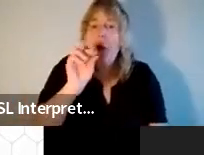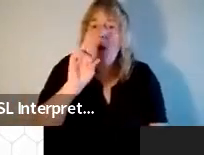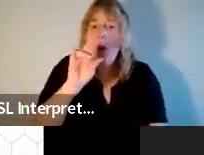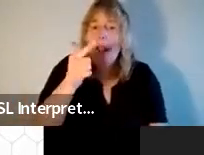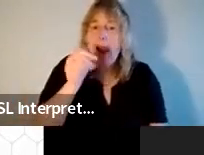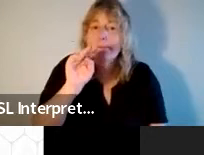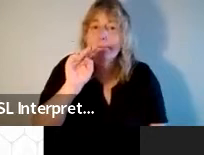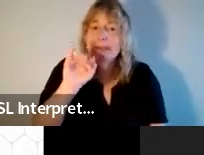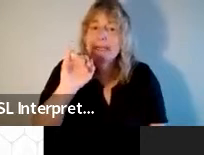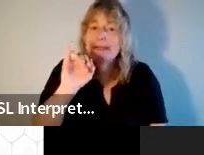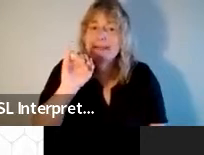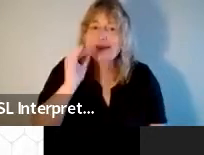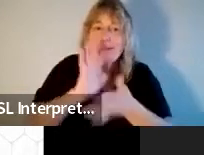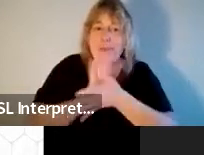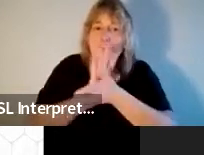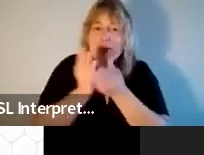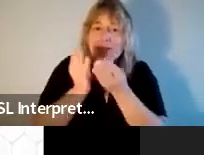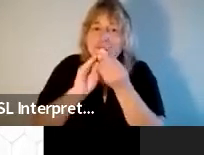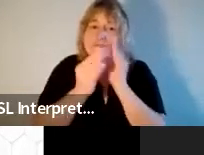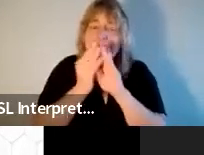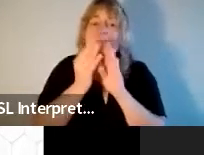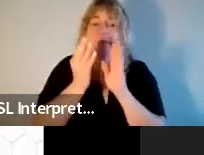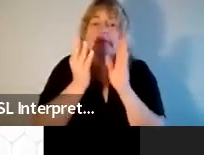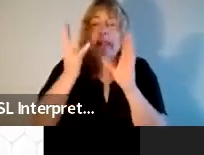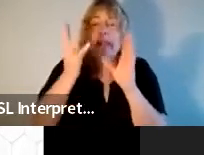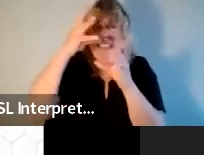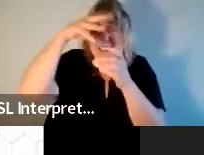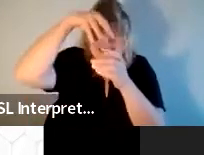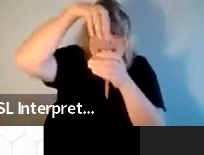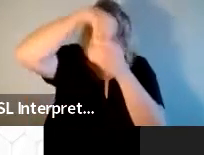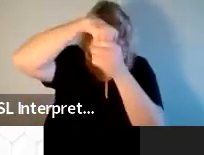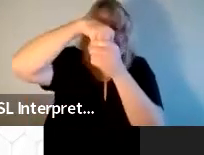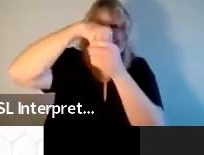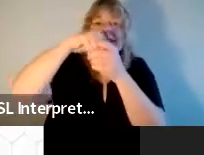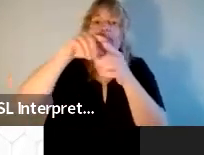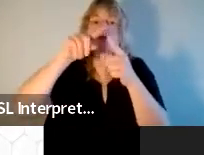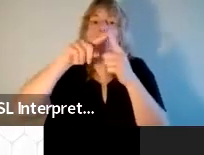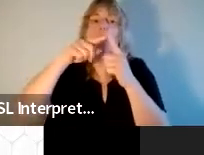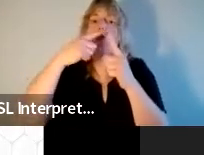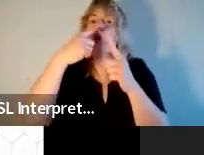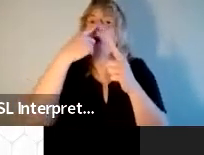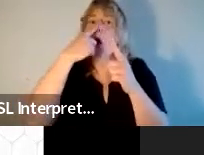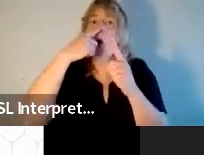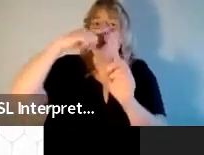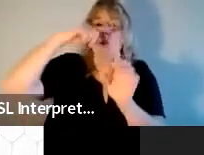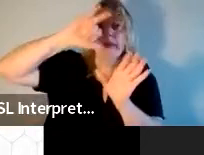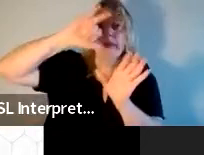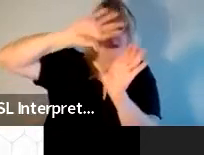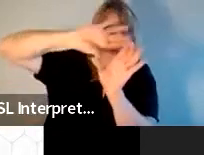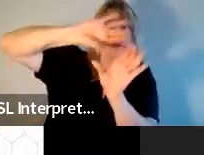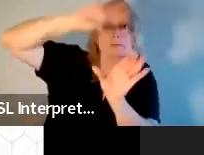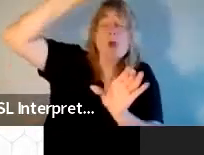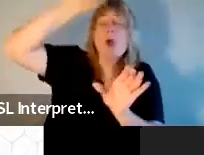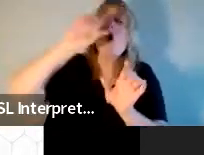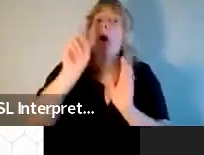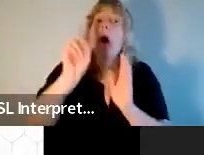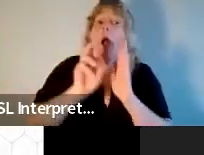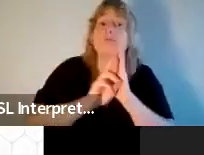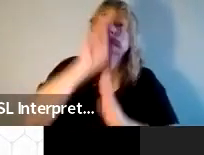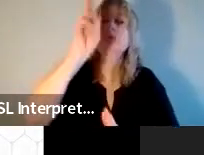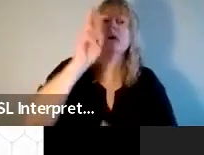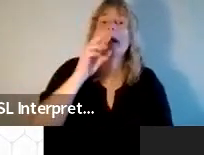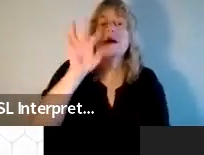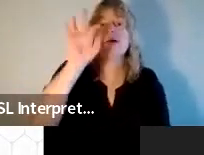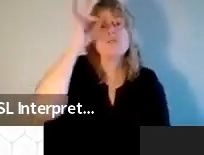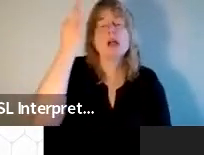of an Ariane 5 launch vehicle. This spacecraft will be launched from French Guiana at a place called